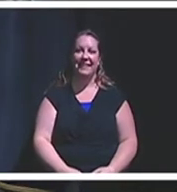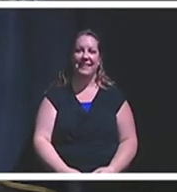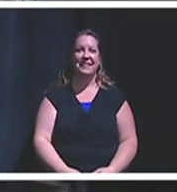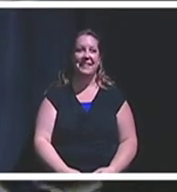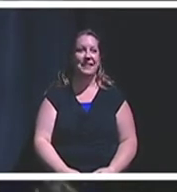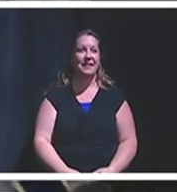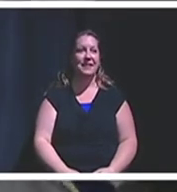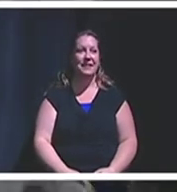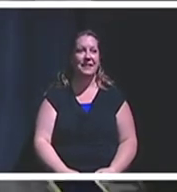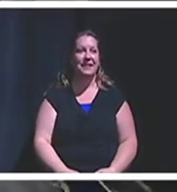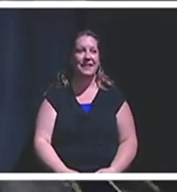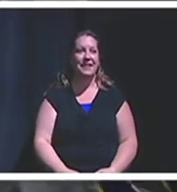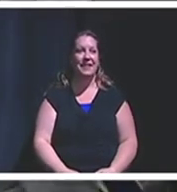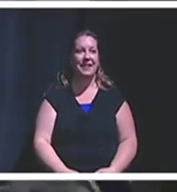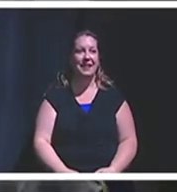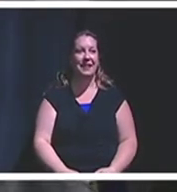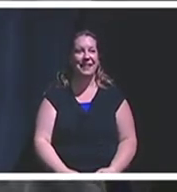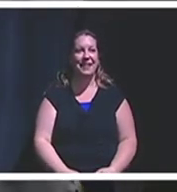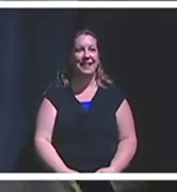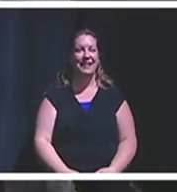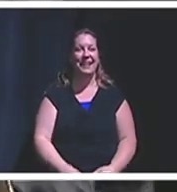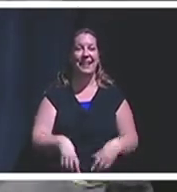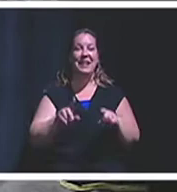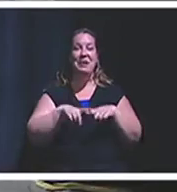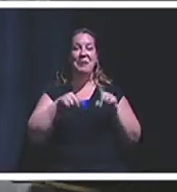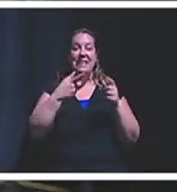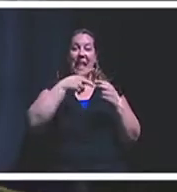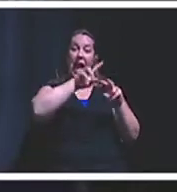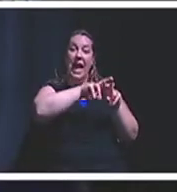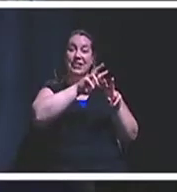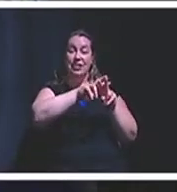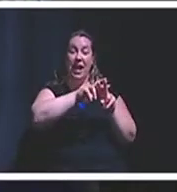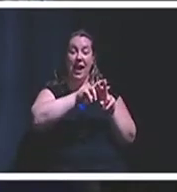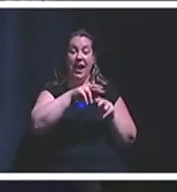But it's hashtag NSU success.